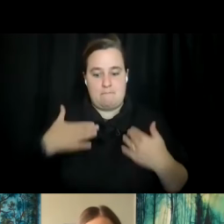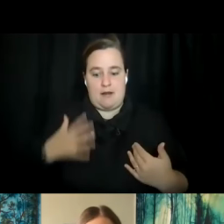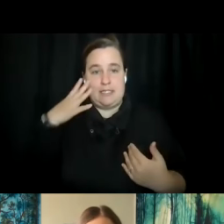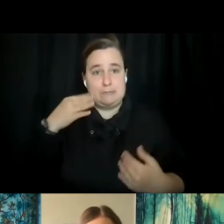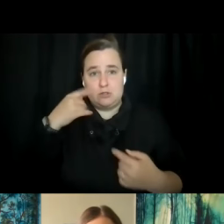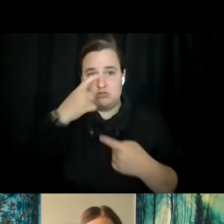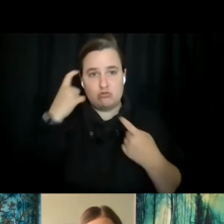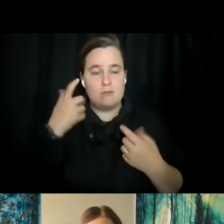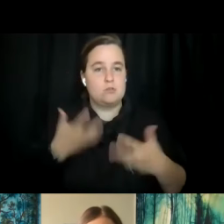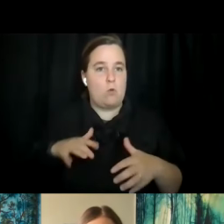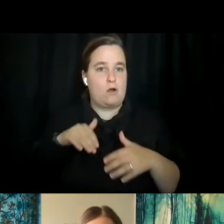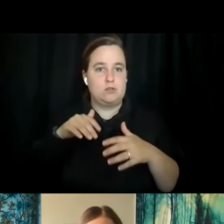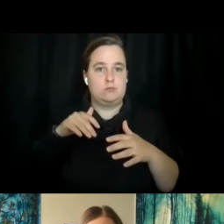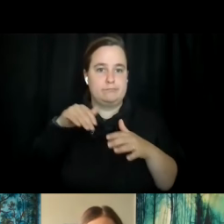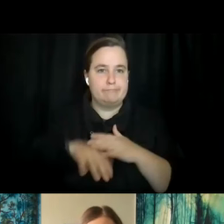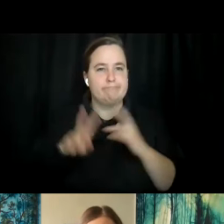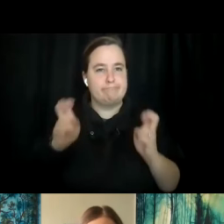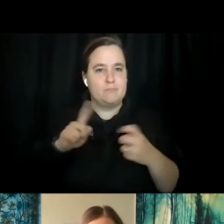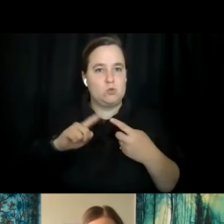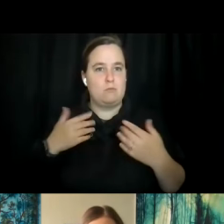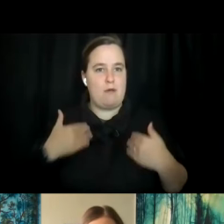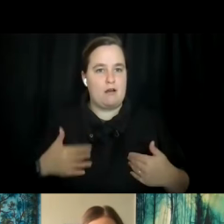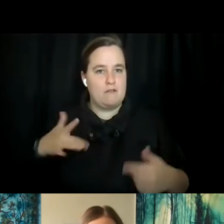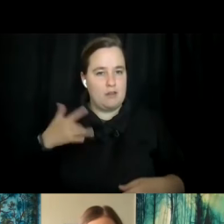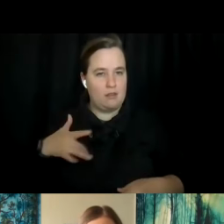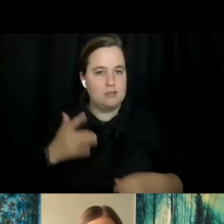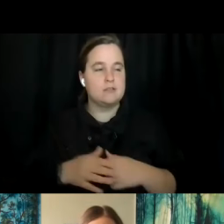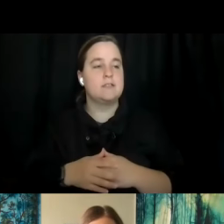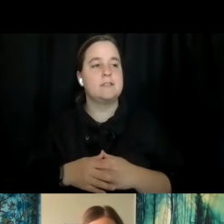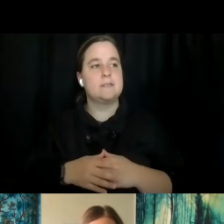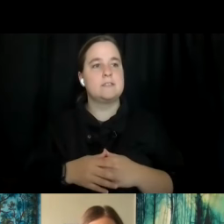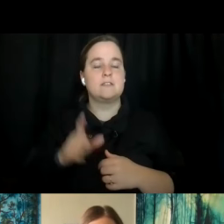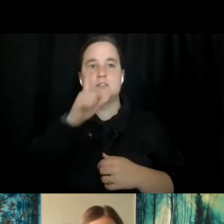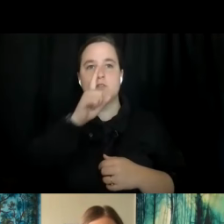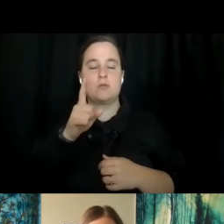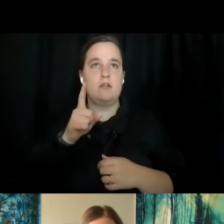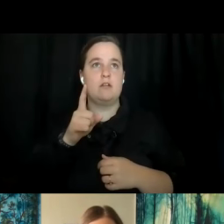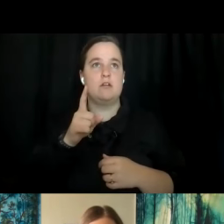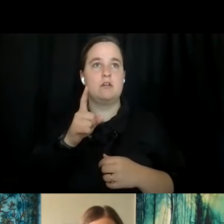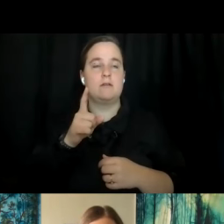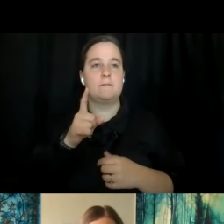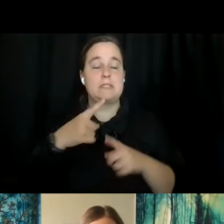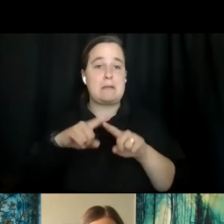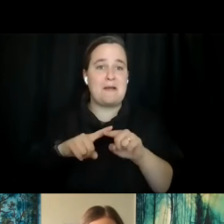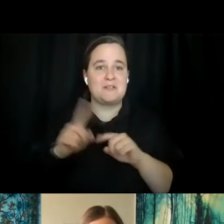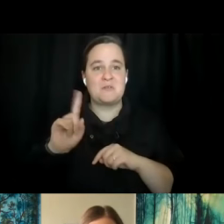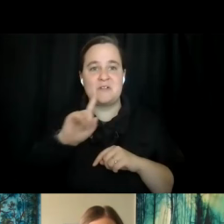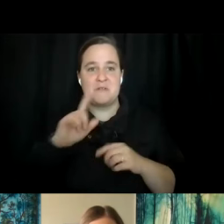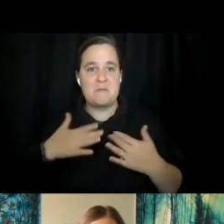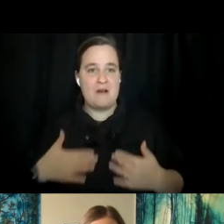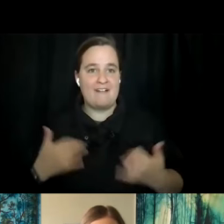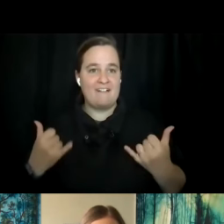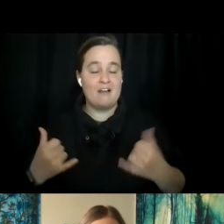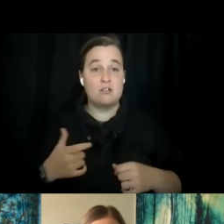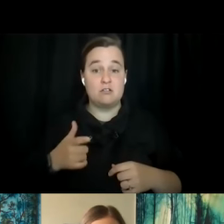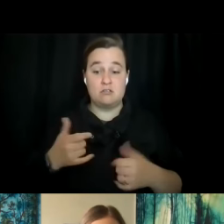time. So it's a question of like where your body is now. Is it in the present?